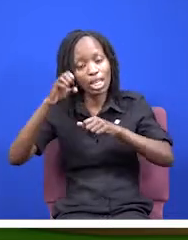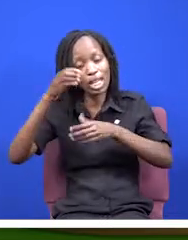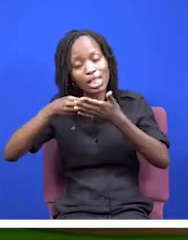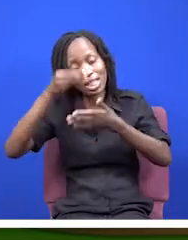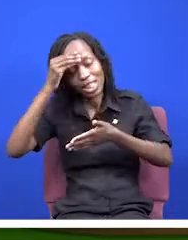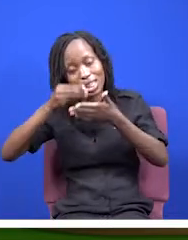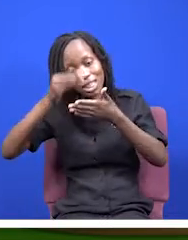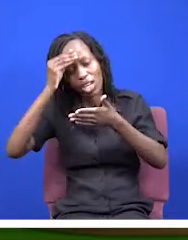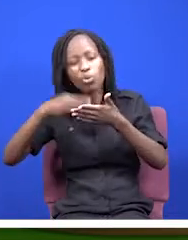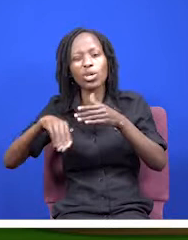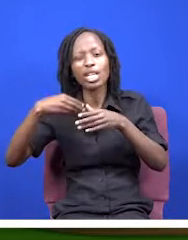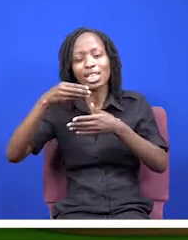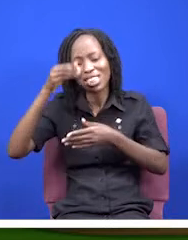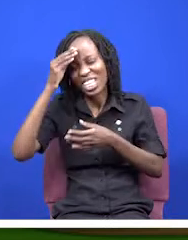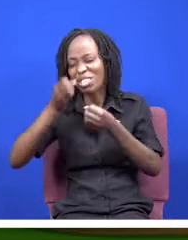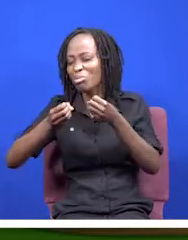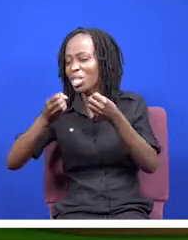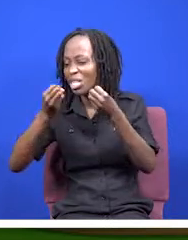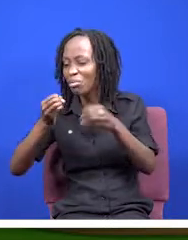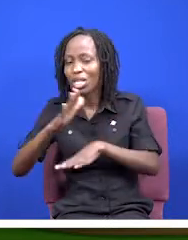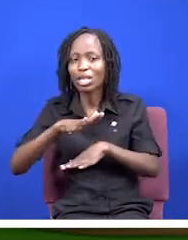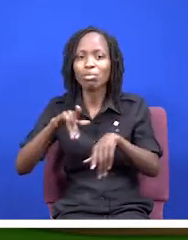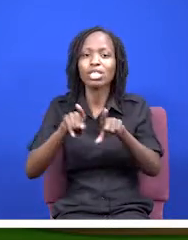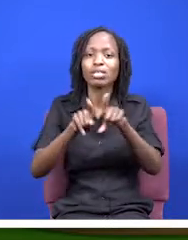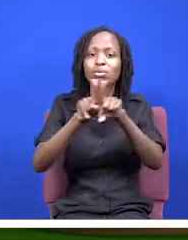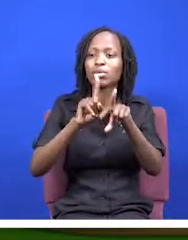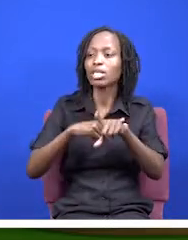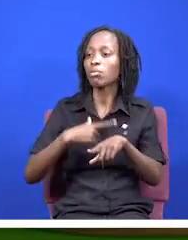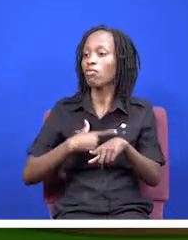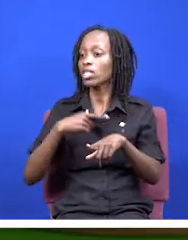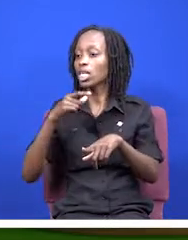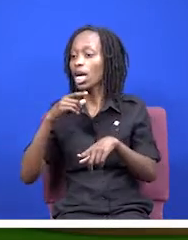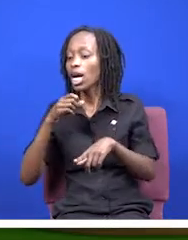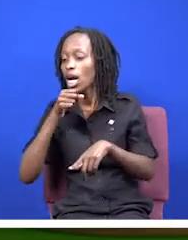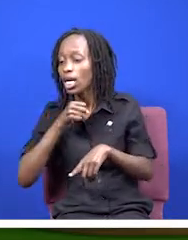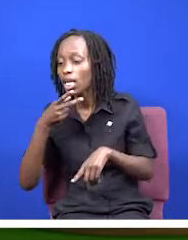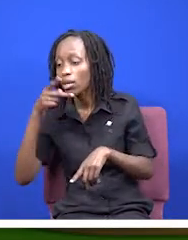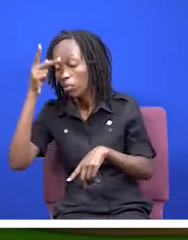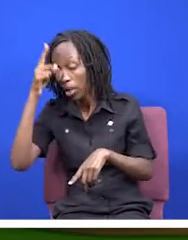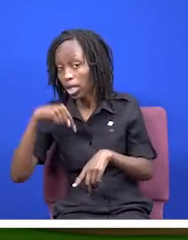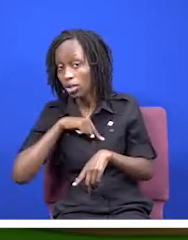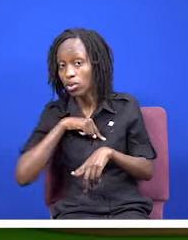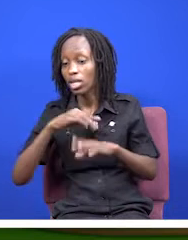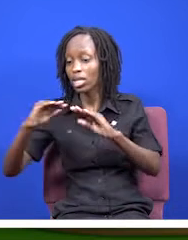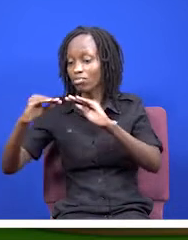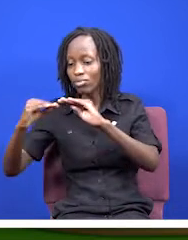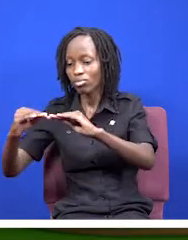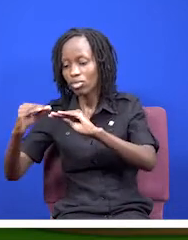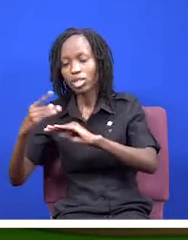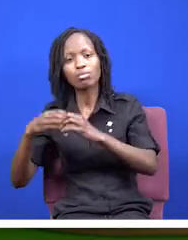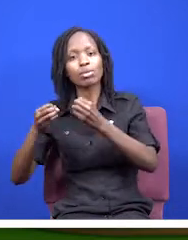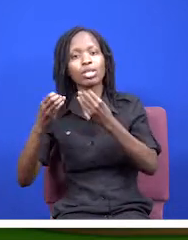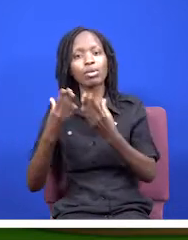right. Mm-hmm. We learn in many places. Even when we visit our grandpa and our grandma, mm-hmm. they teach